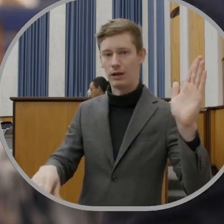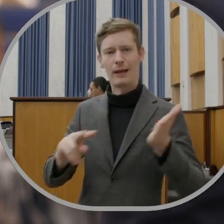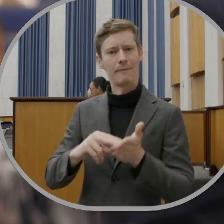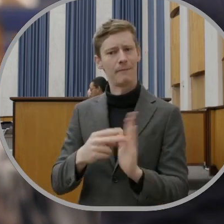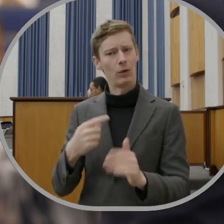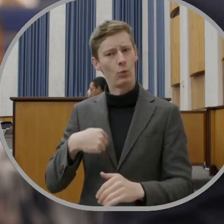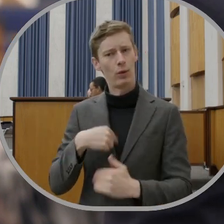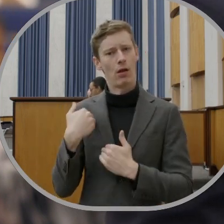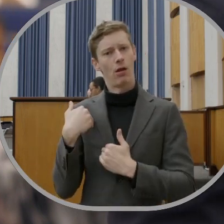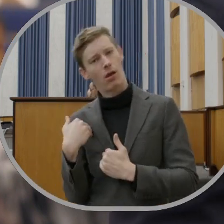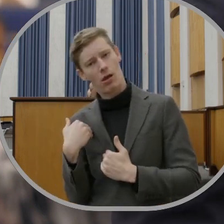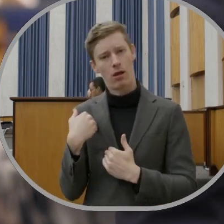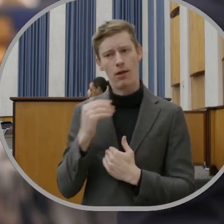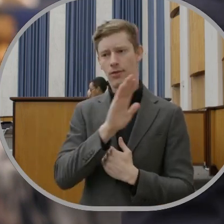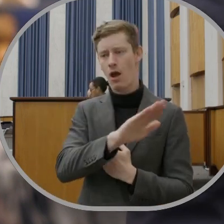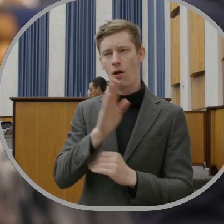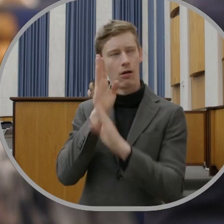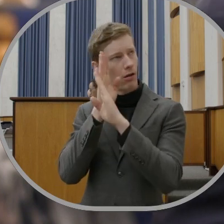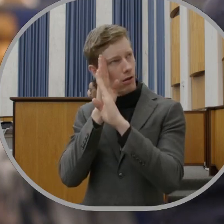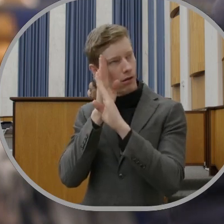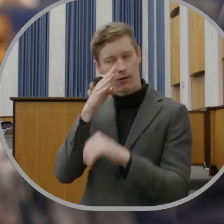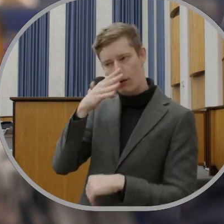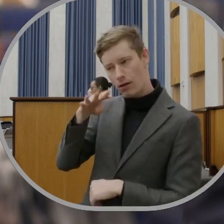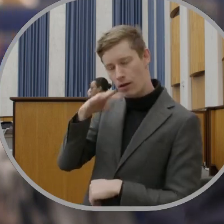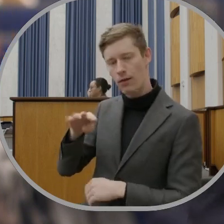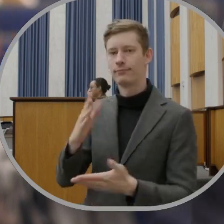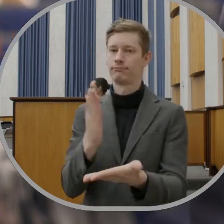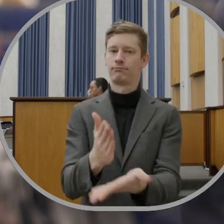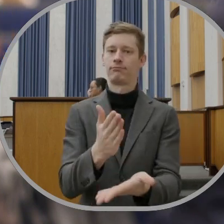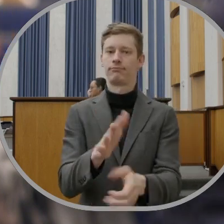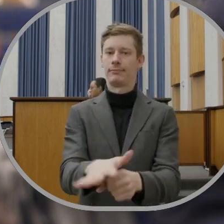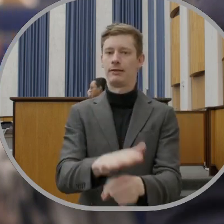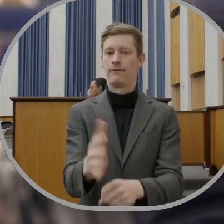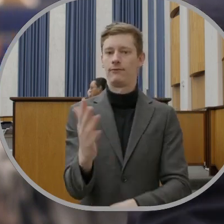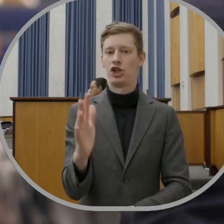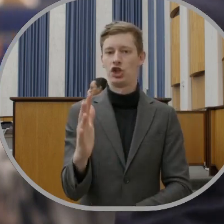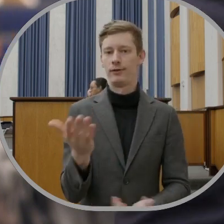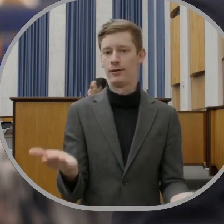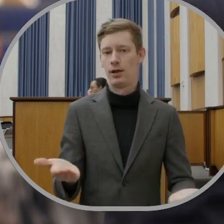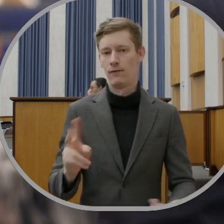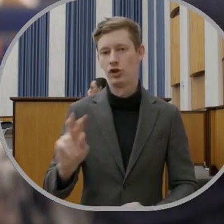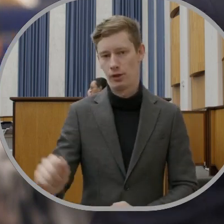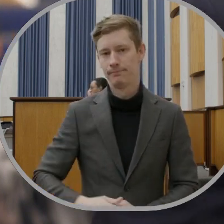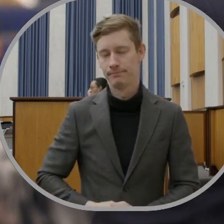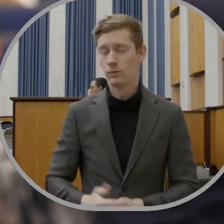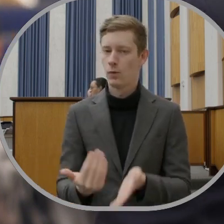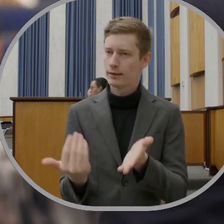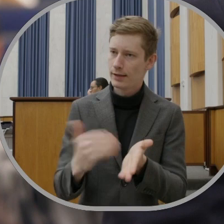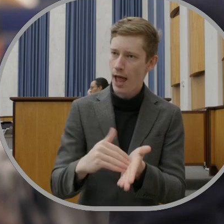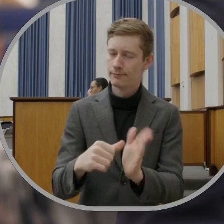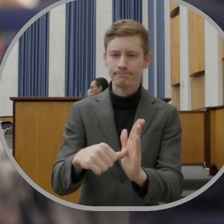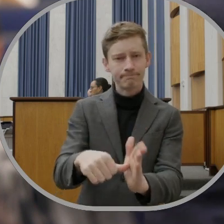their negligence. This practice must stop in the Commonwealth of Virginia. So once again, I urge